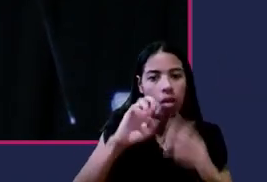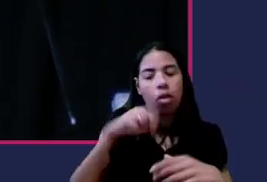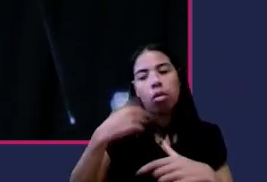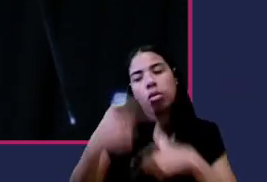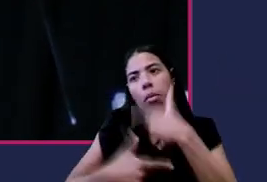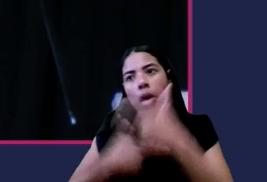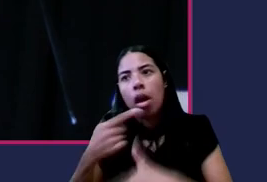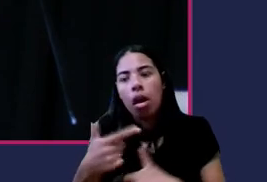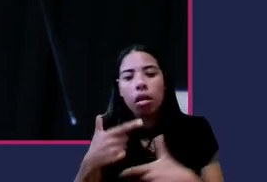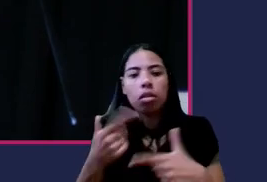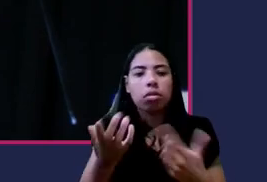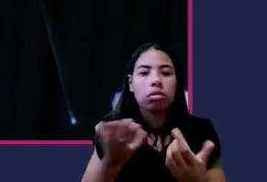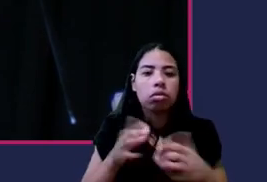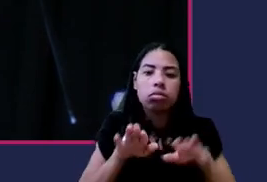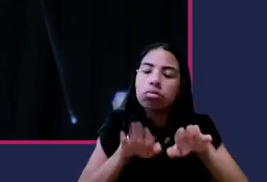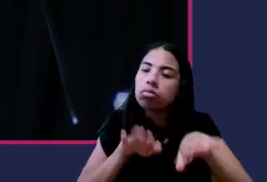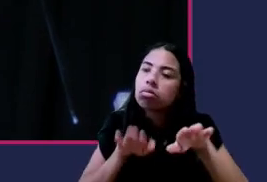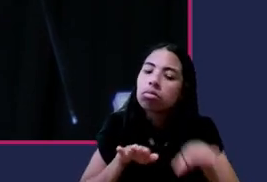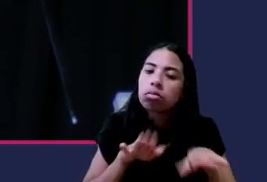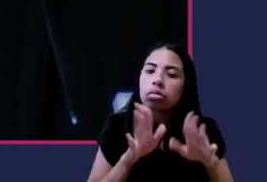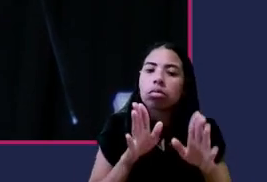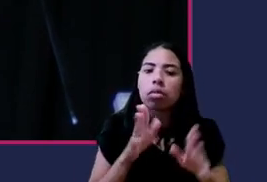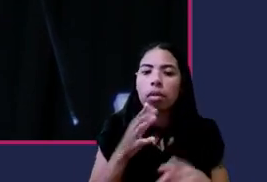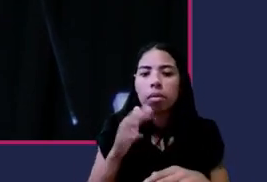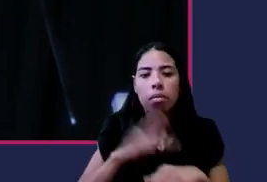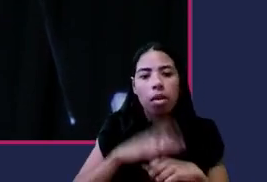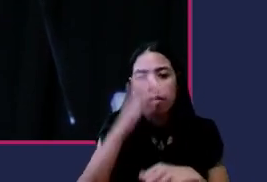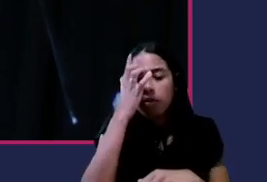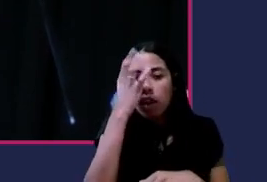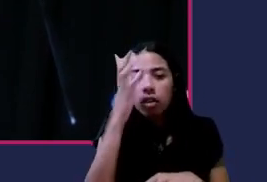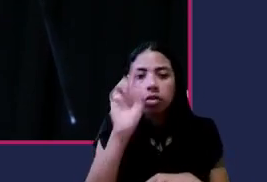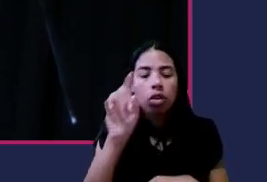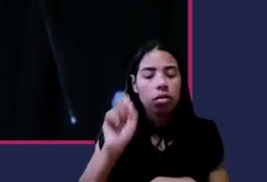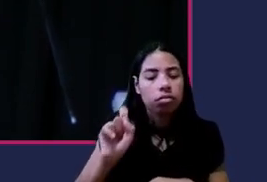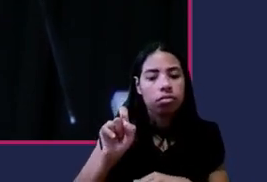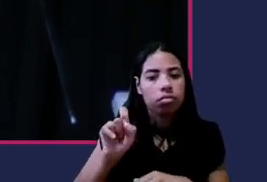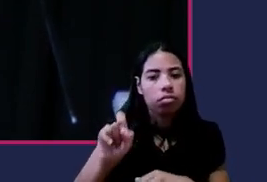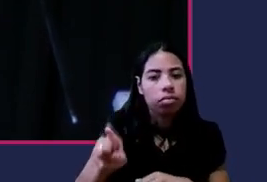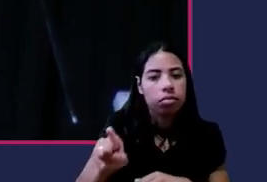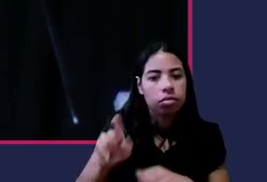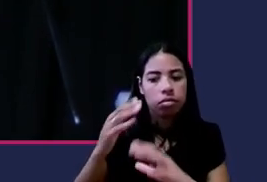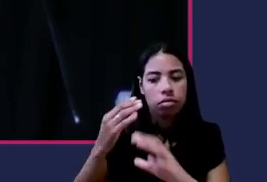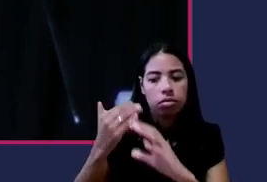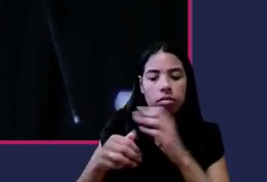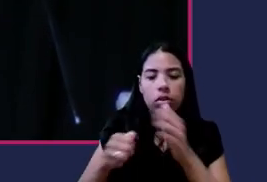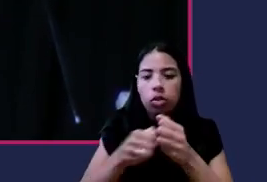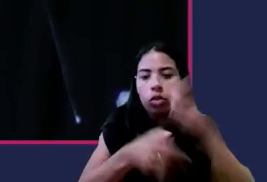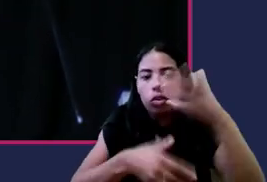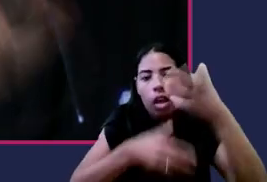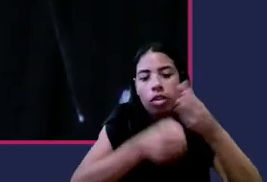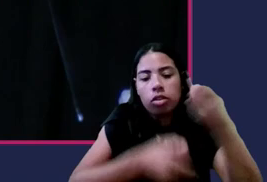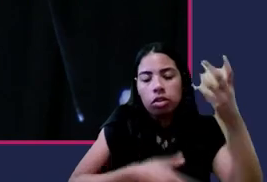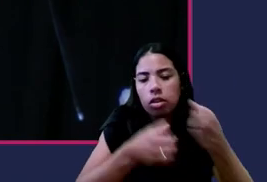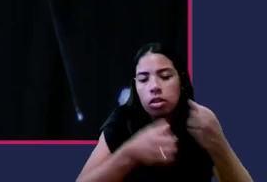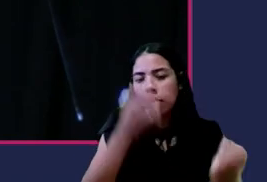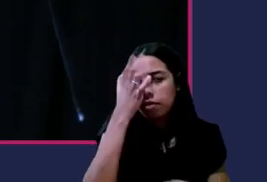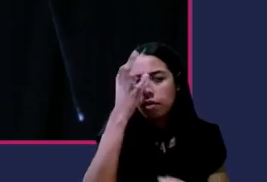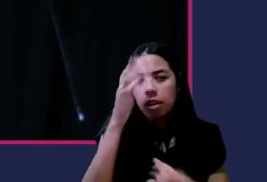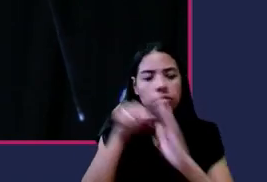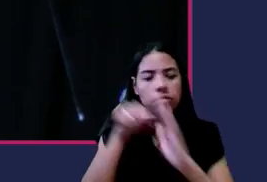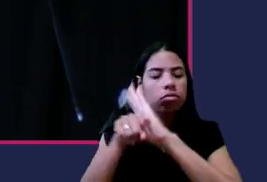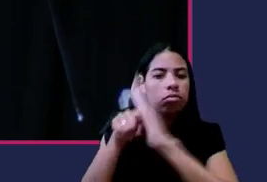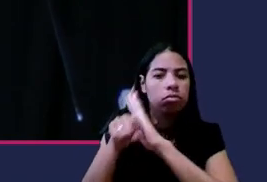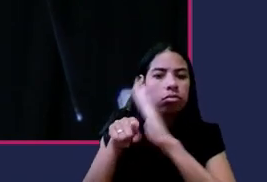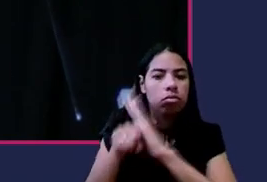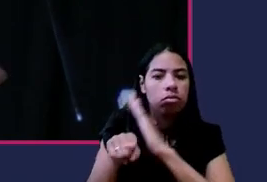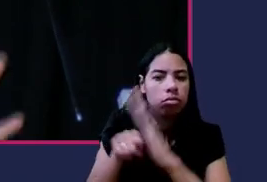online with us? So be careful, you're on traffic. You just have to click on, there's a transmission